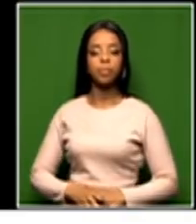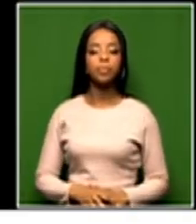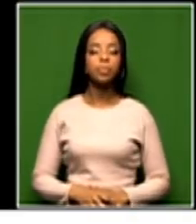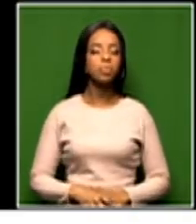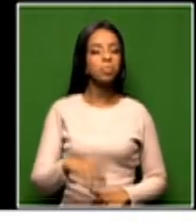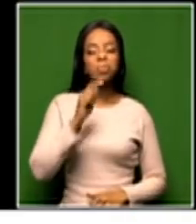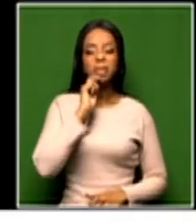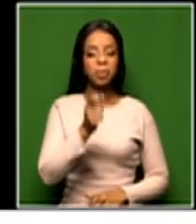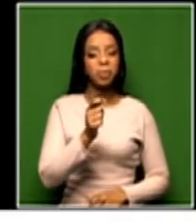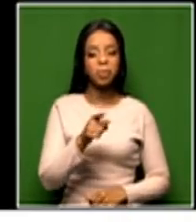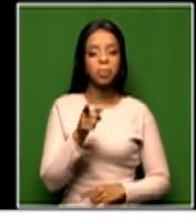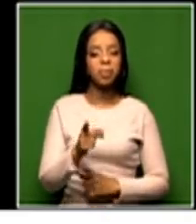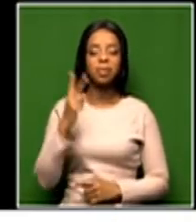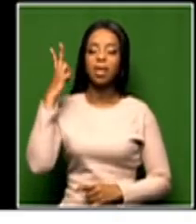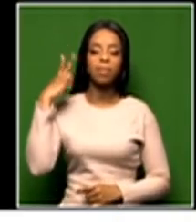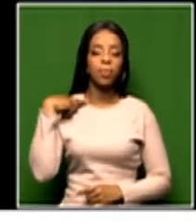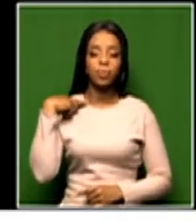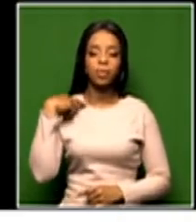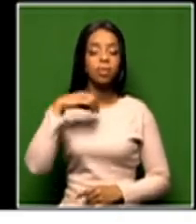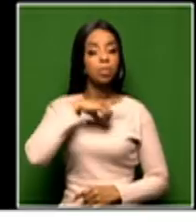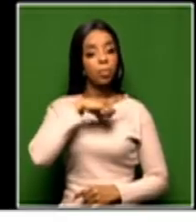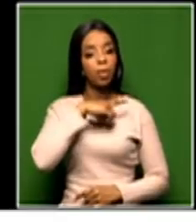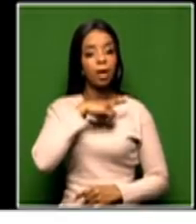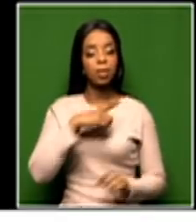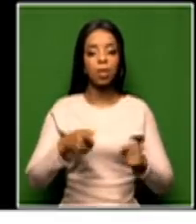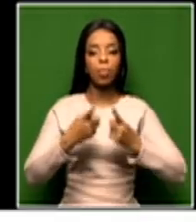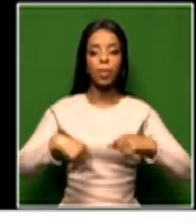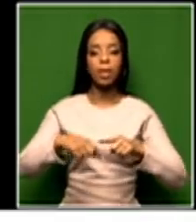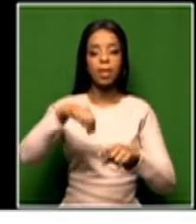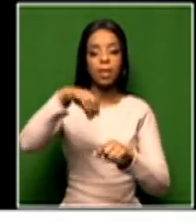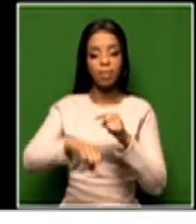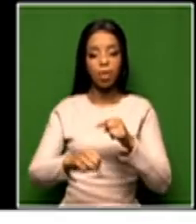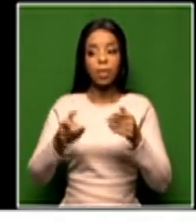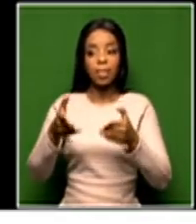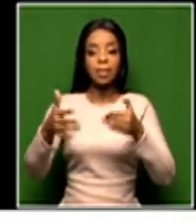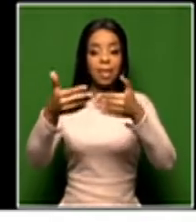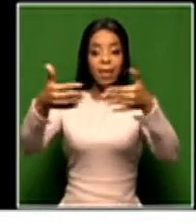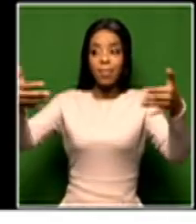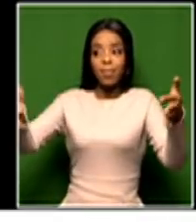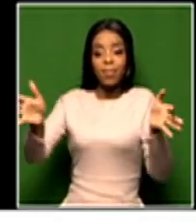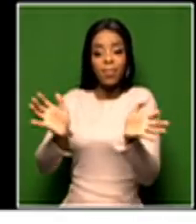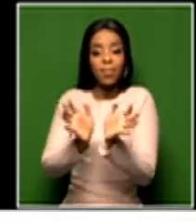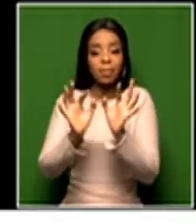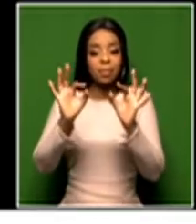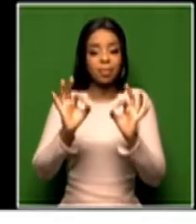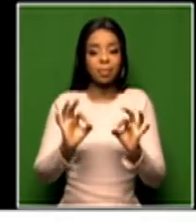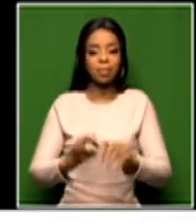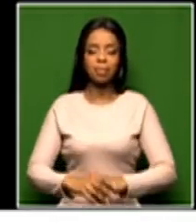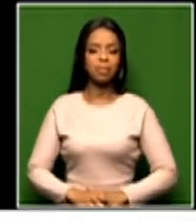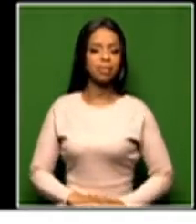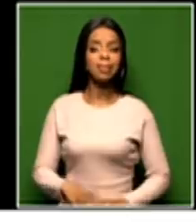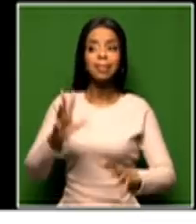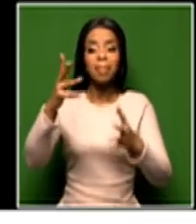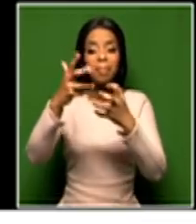very unfortunate that we found what we found. The fence is substandard, not fit for